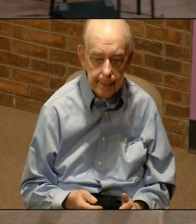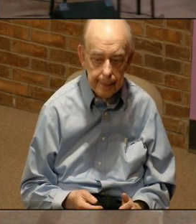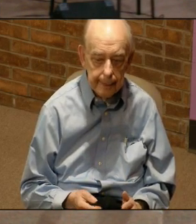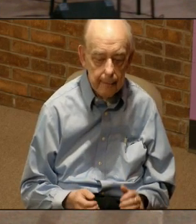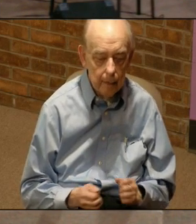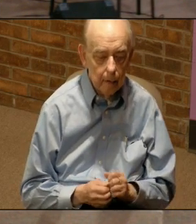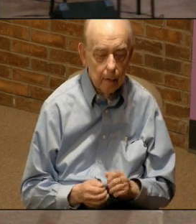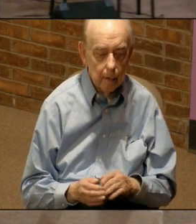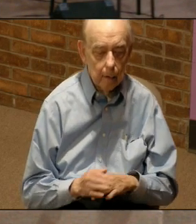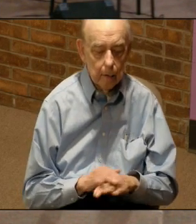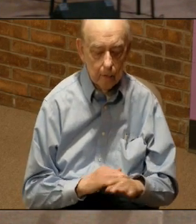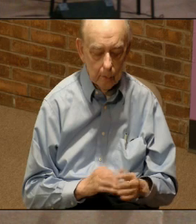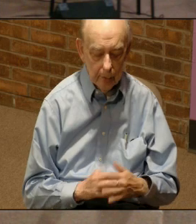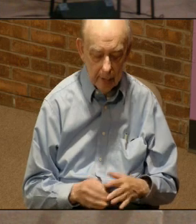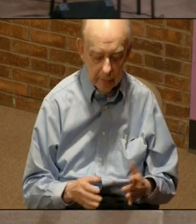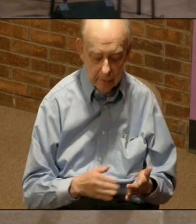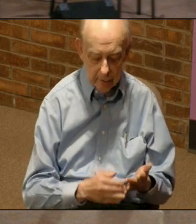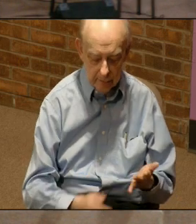with hands and feet.